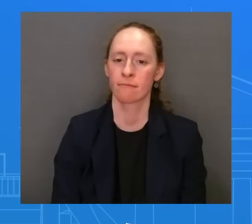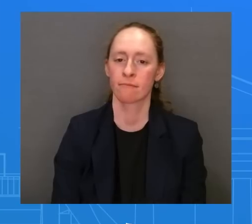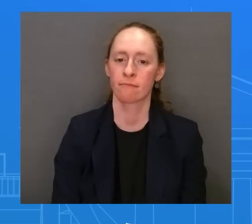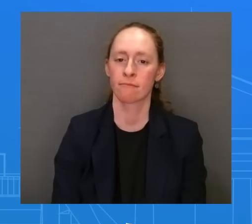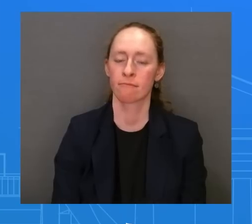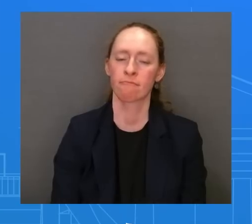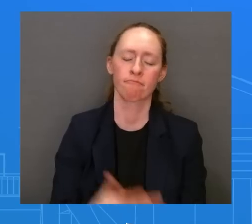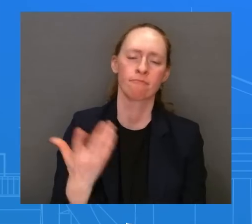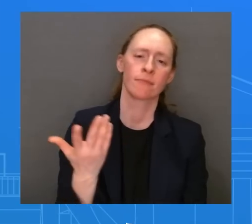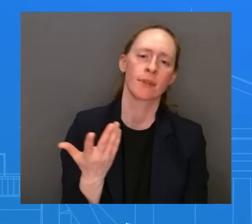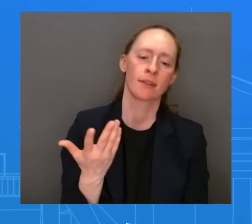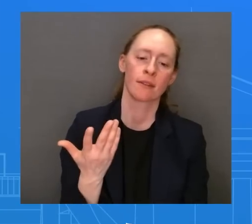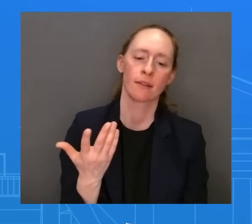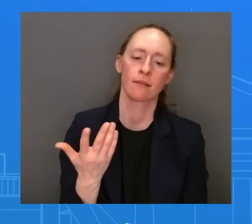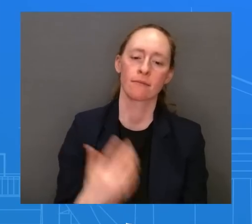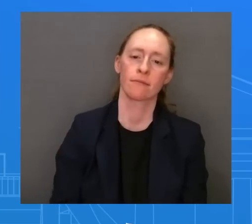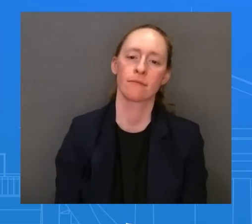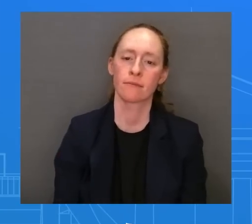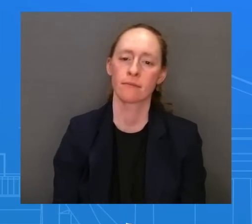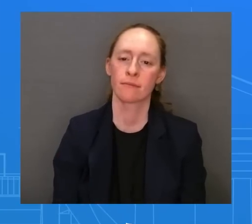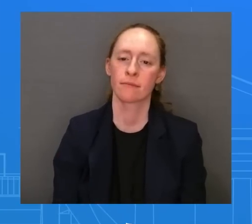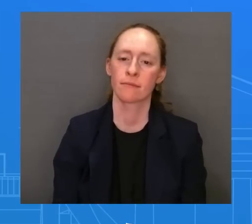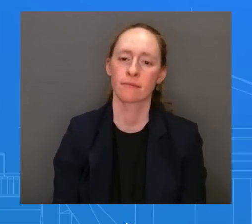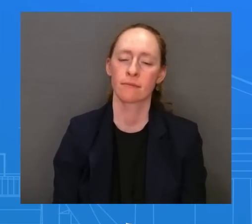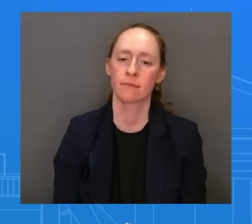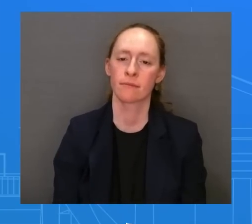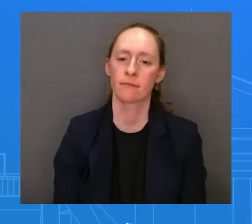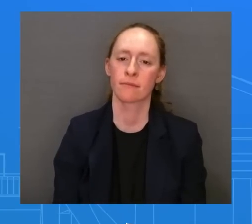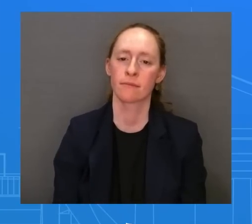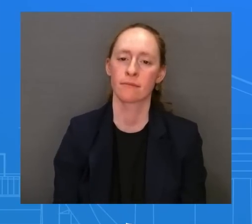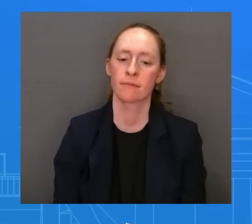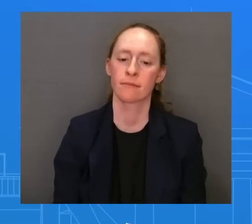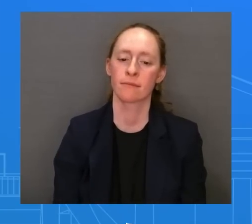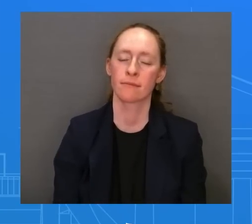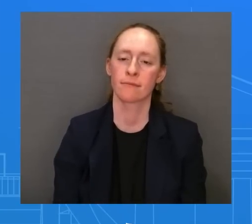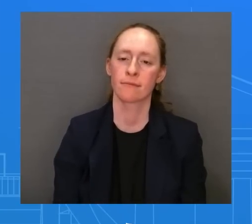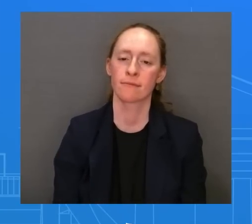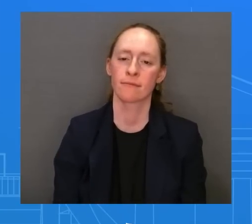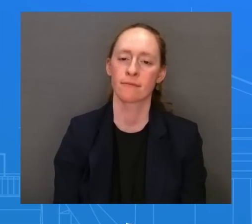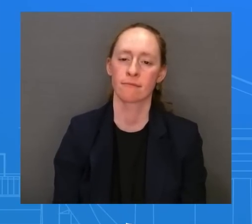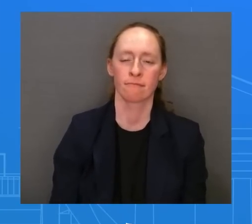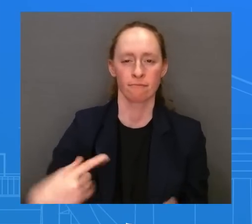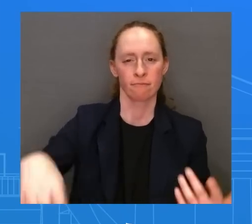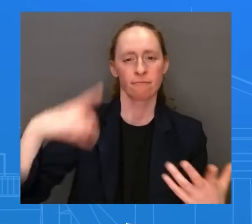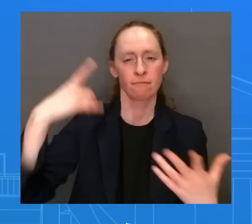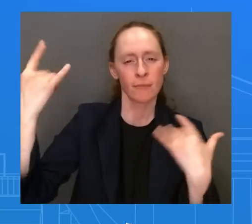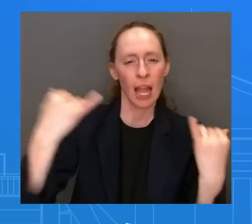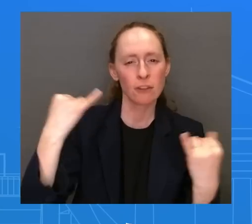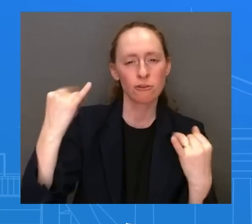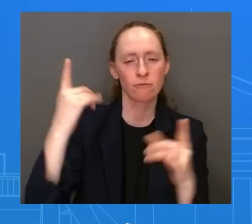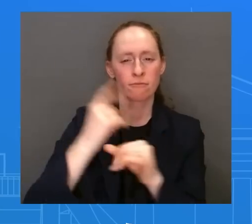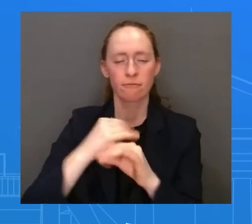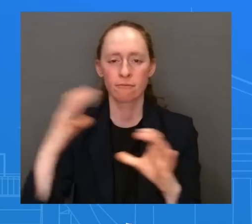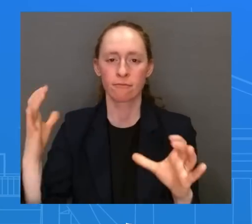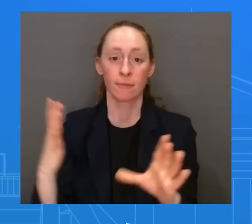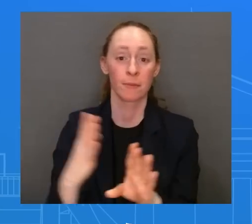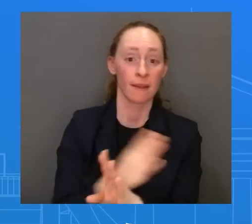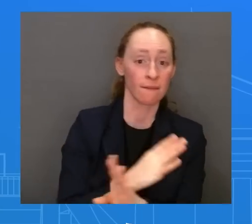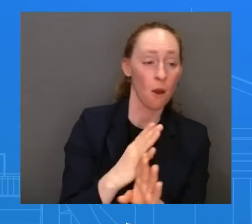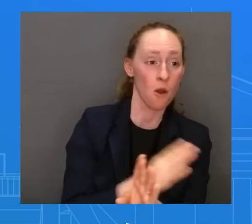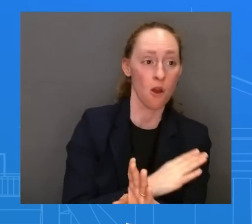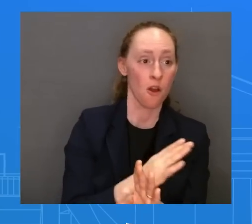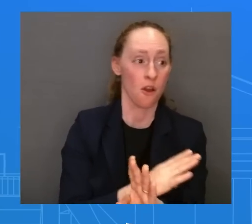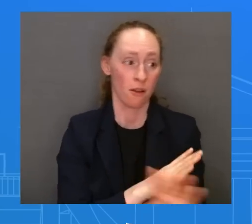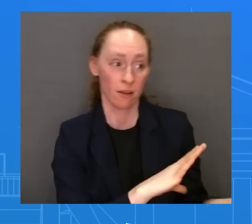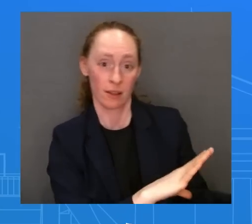before and since the withdrawal from Afghanistan he has continues to conclude